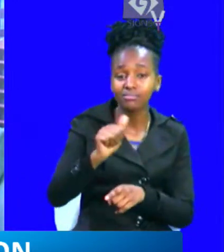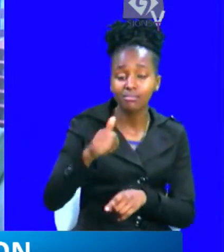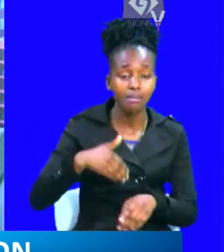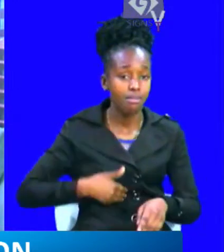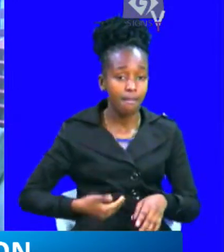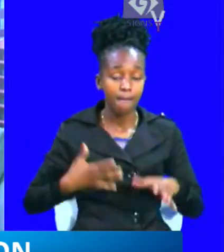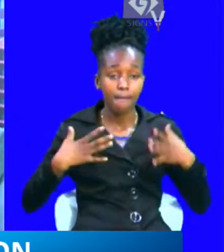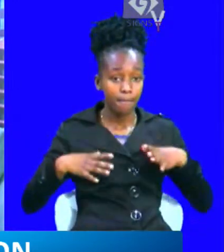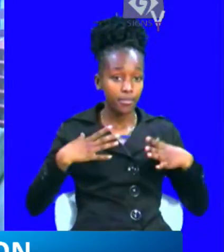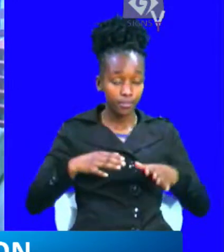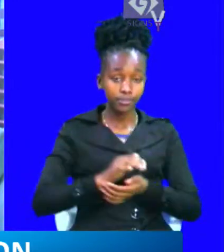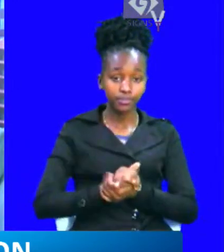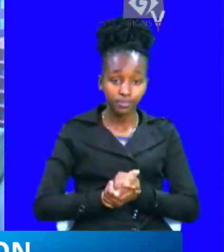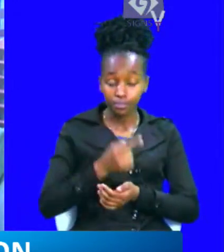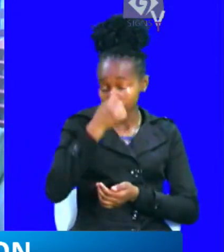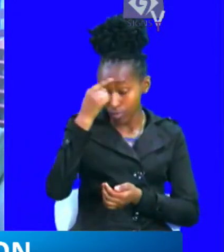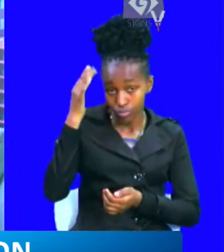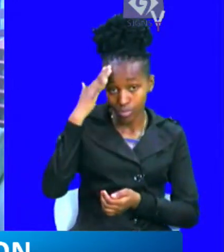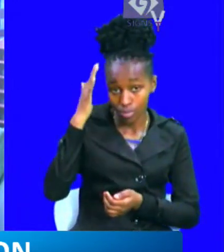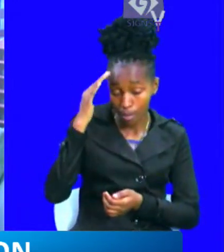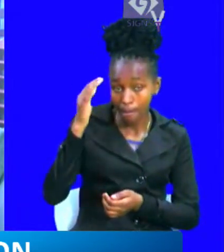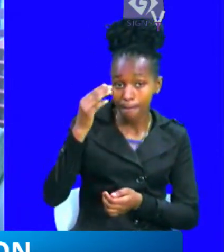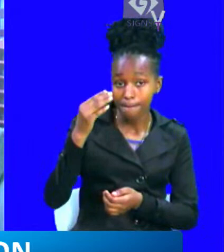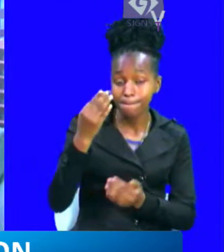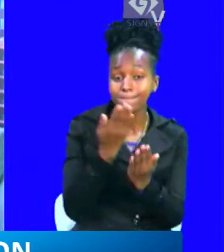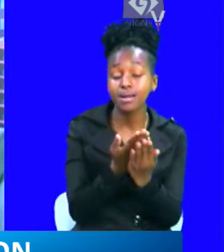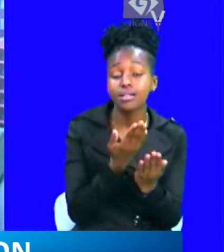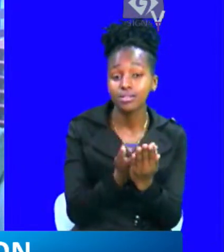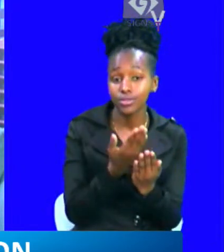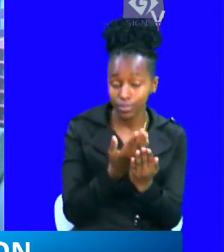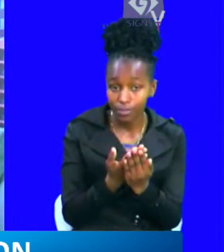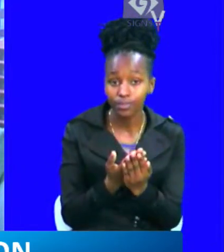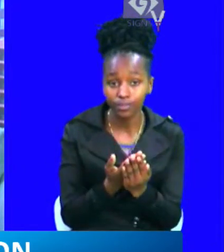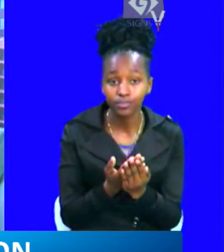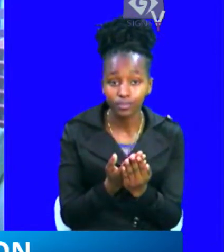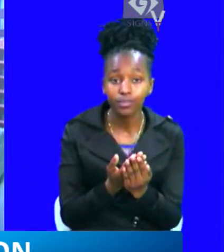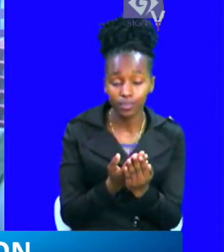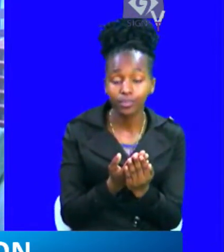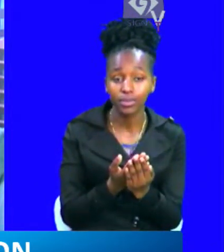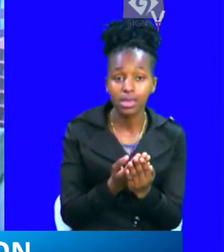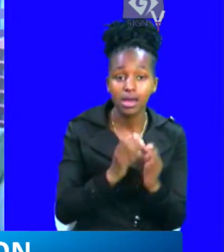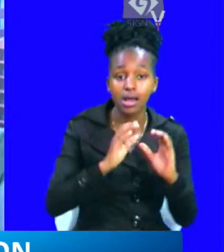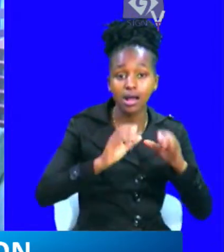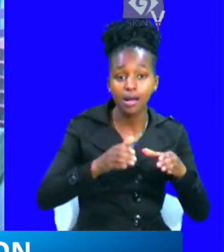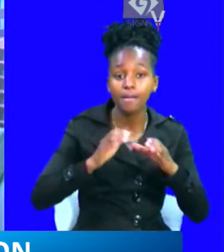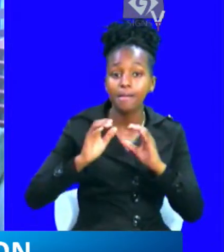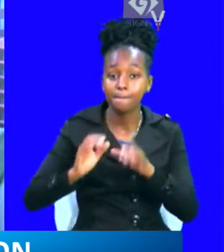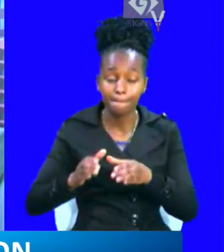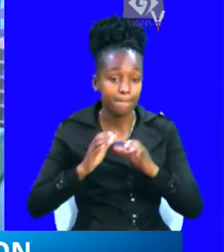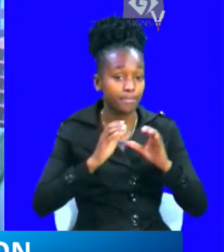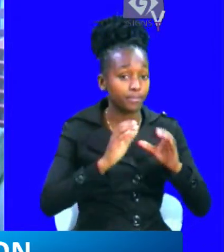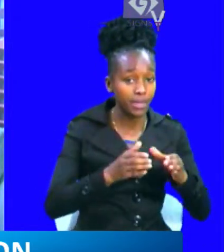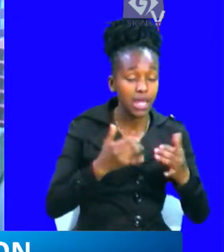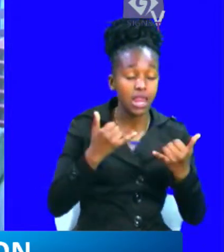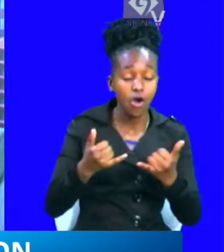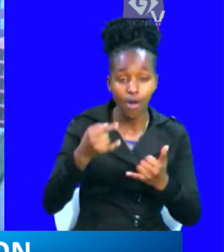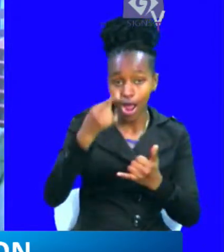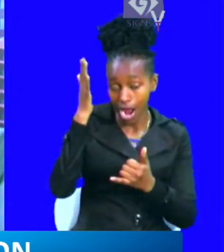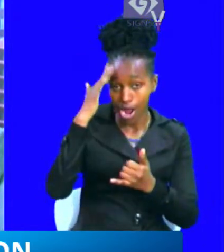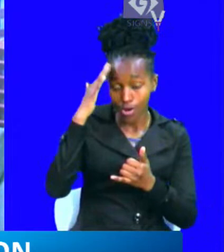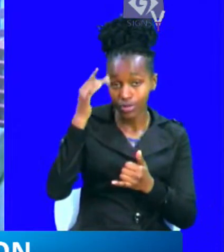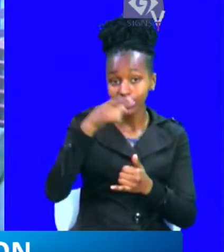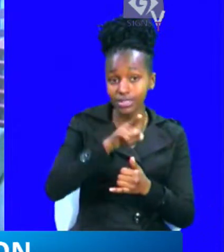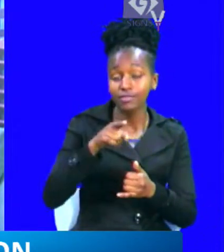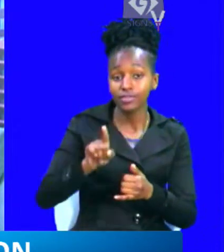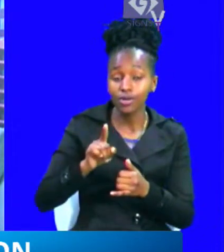when it comes to the menstrual and sanitary. But we do work with smaller CBOs because they penetrate the ground easier, more faster. So